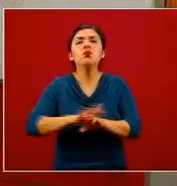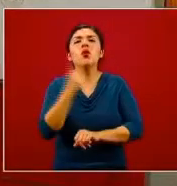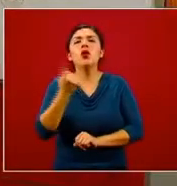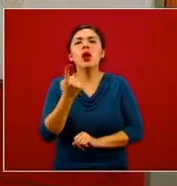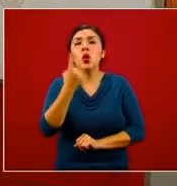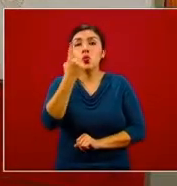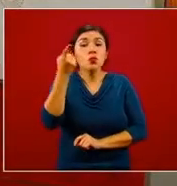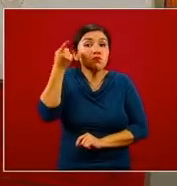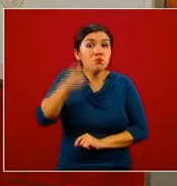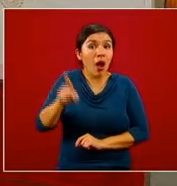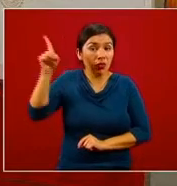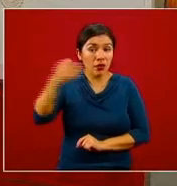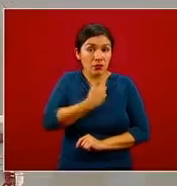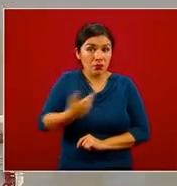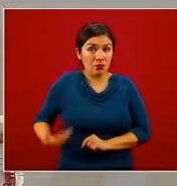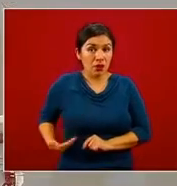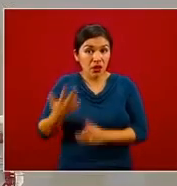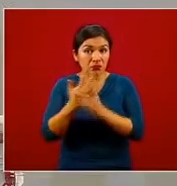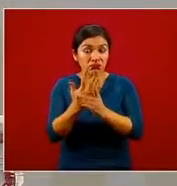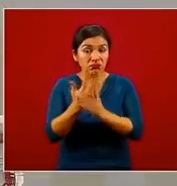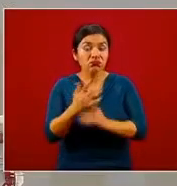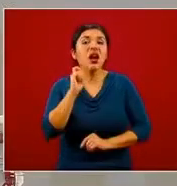the financing capacity,